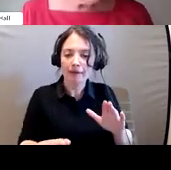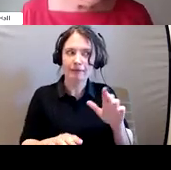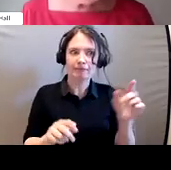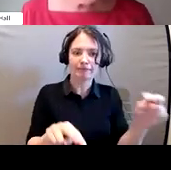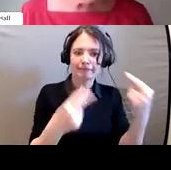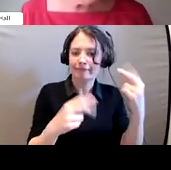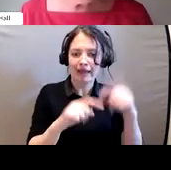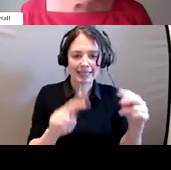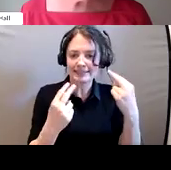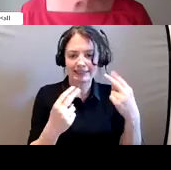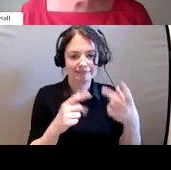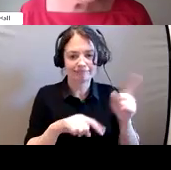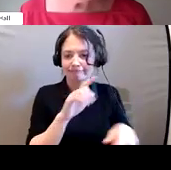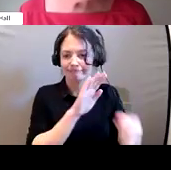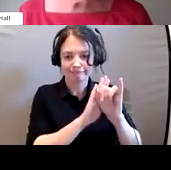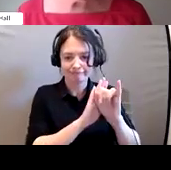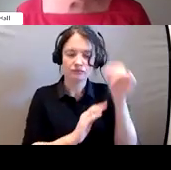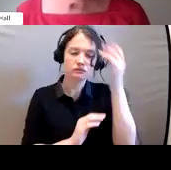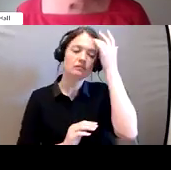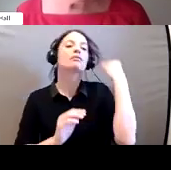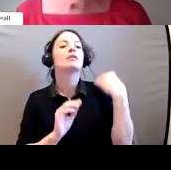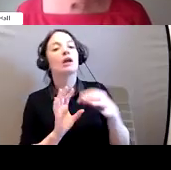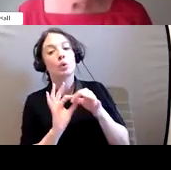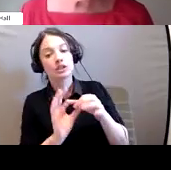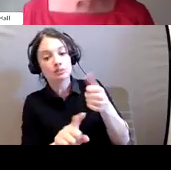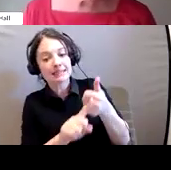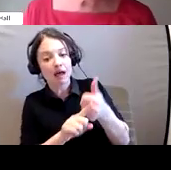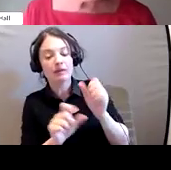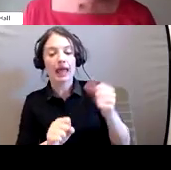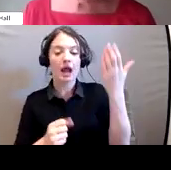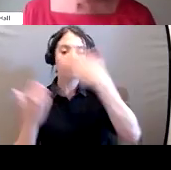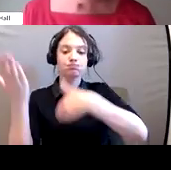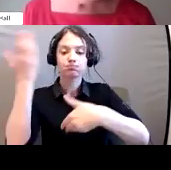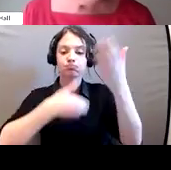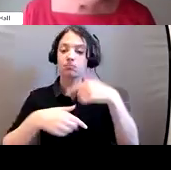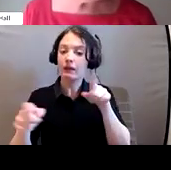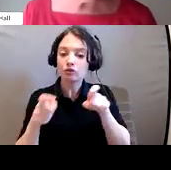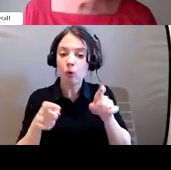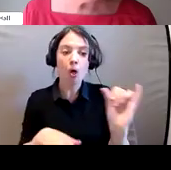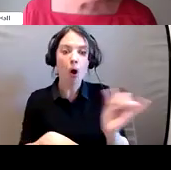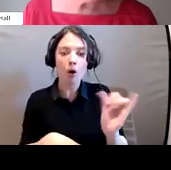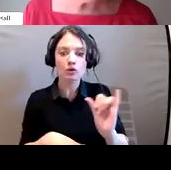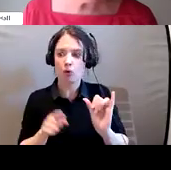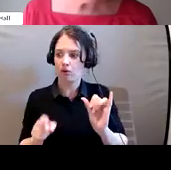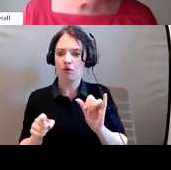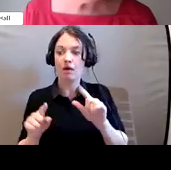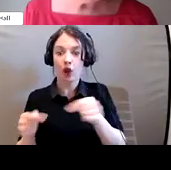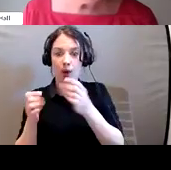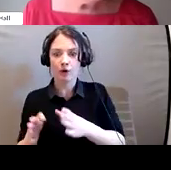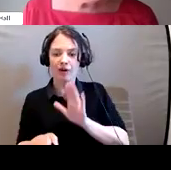The relationship itself works to mask the control and also the predatory motives of the